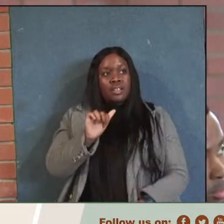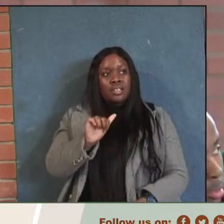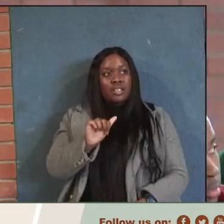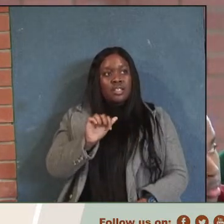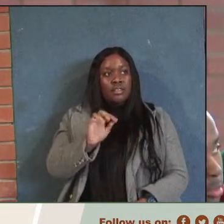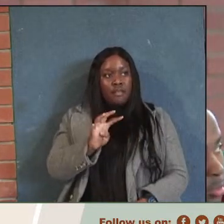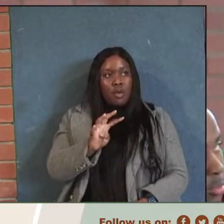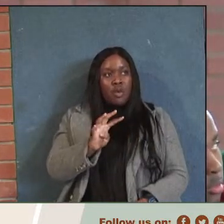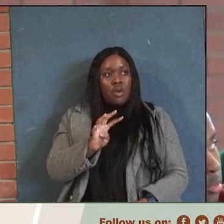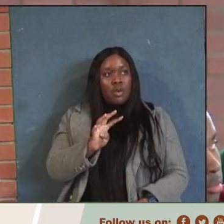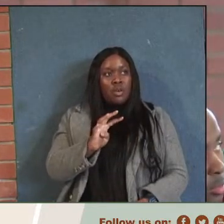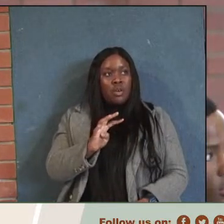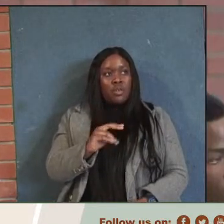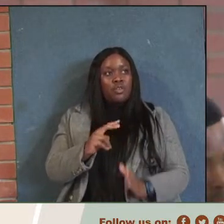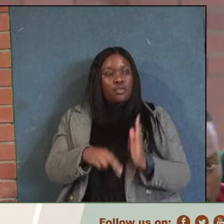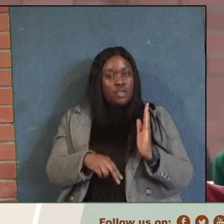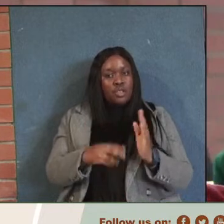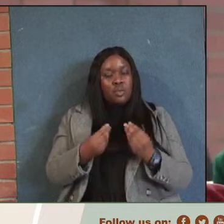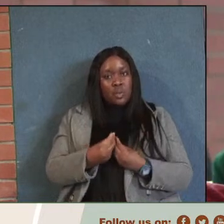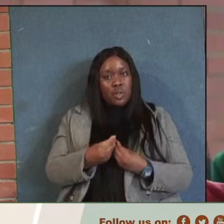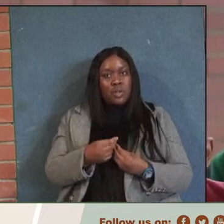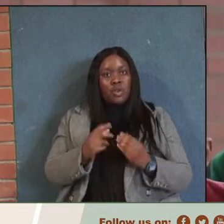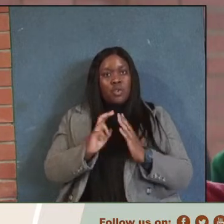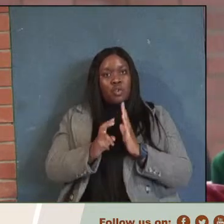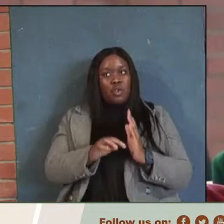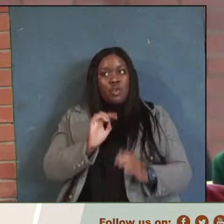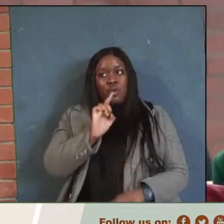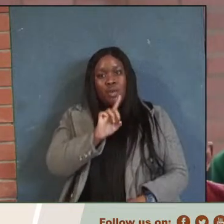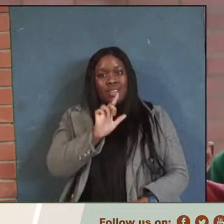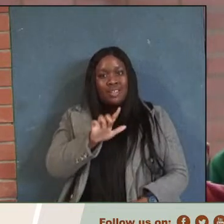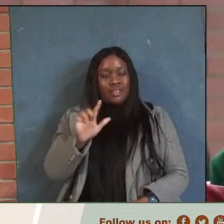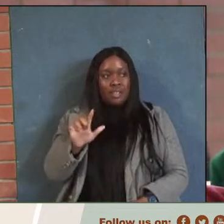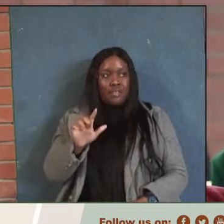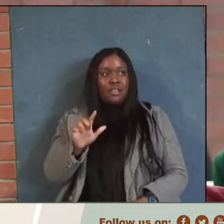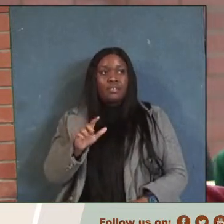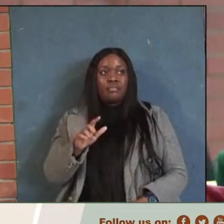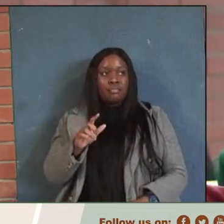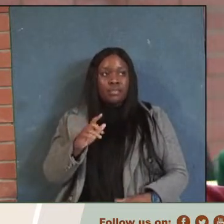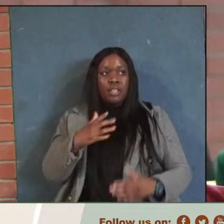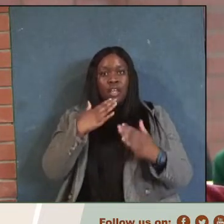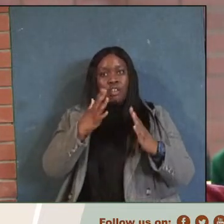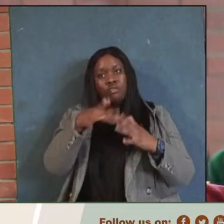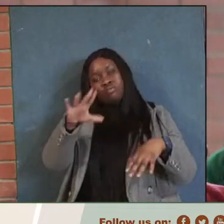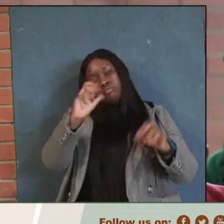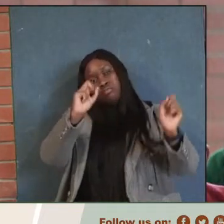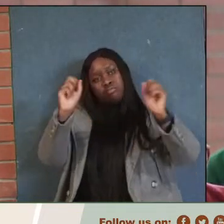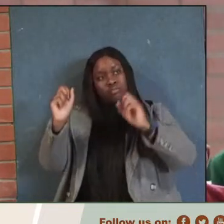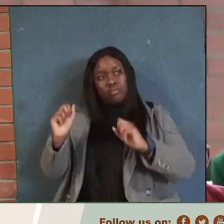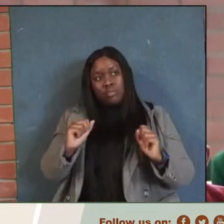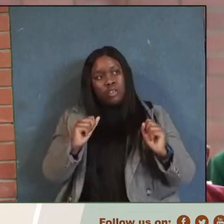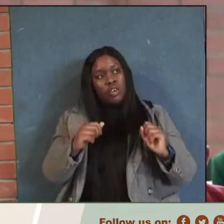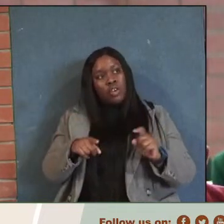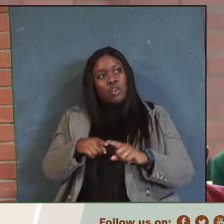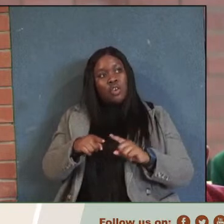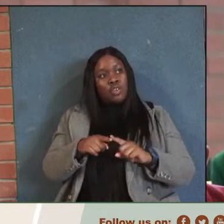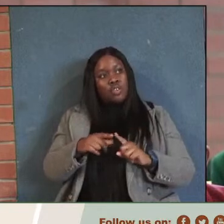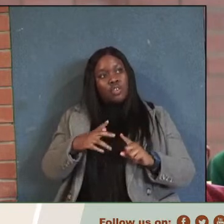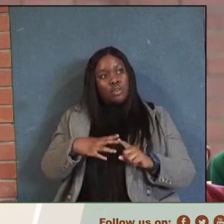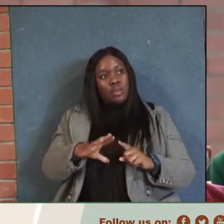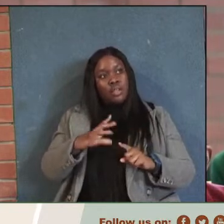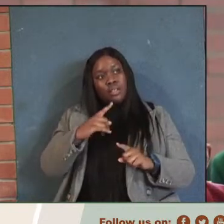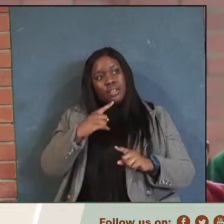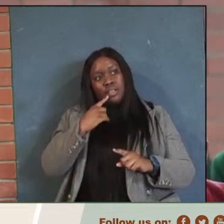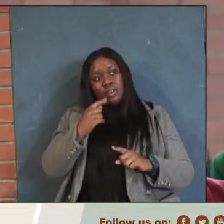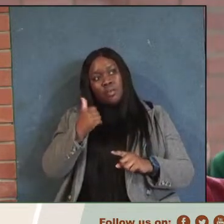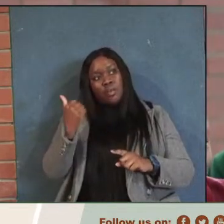Rule 117, taking into account all contributions made. I would also like to bid one of my honorables a happy